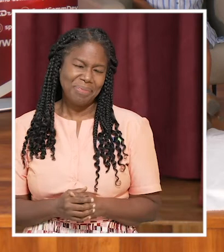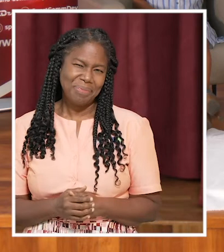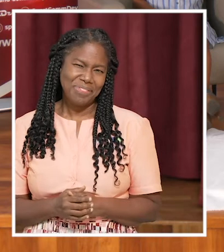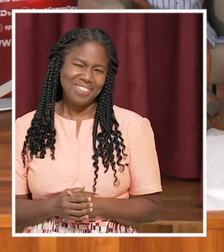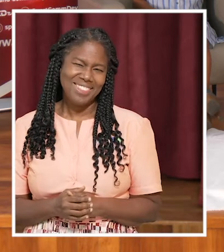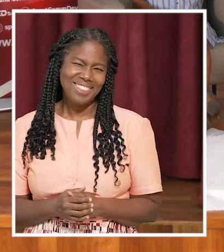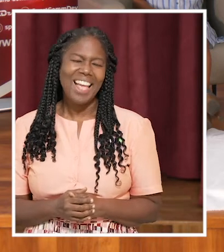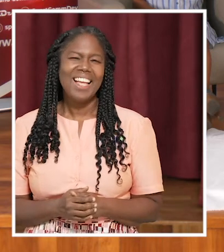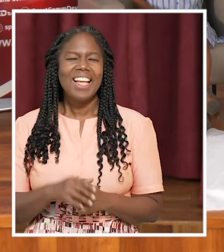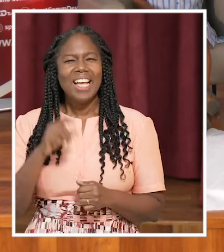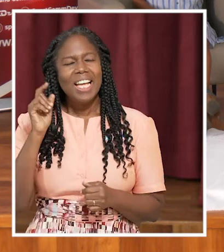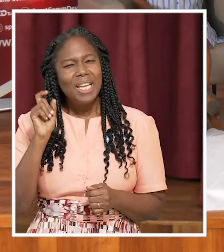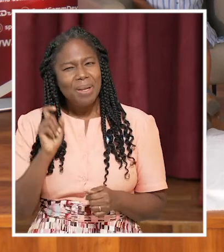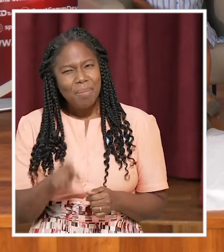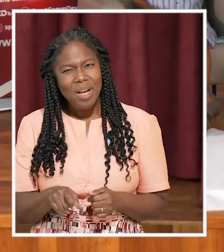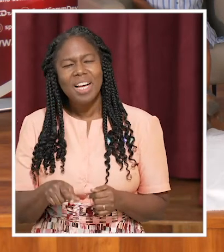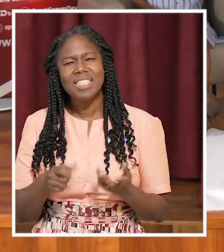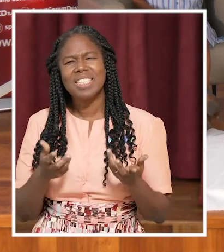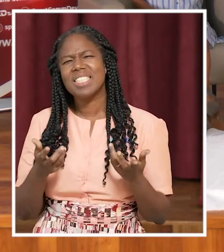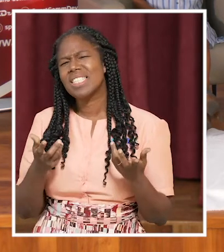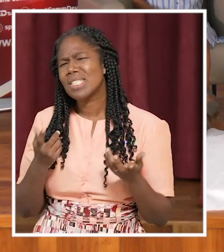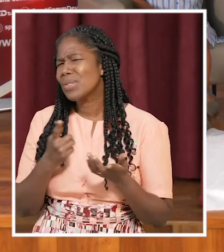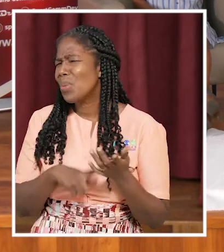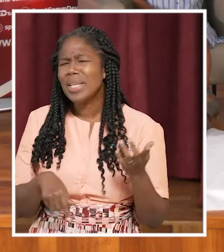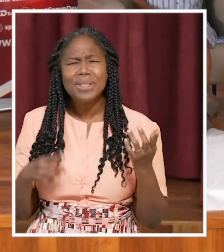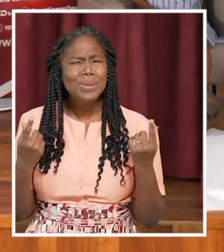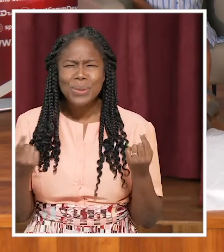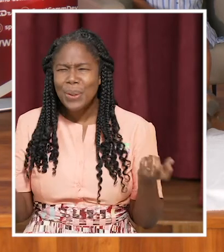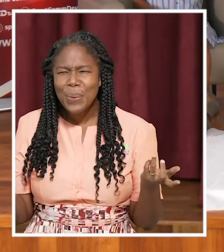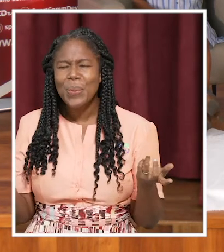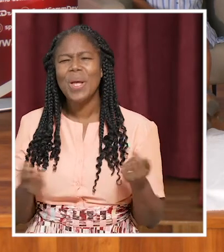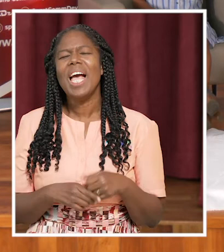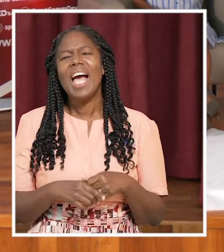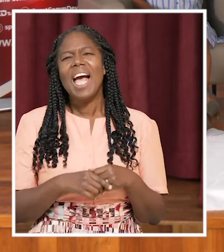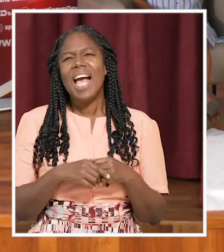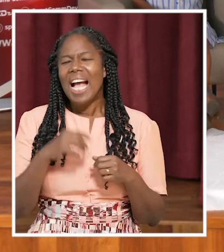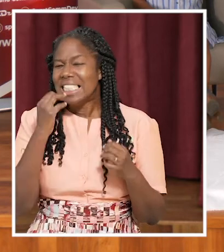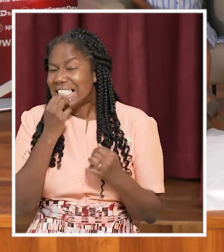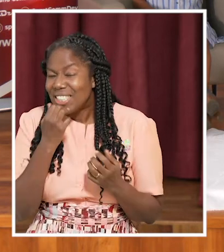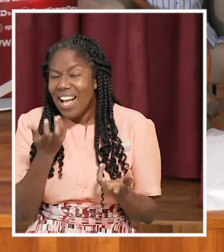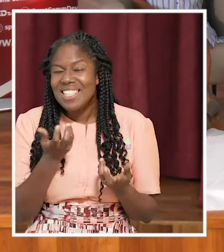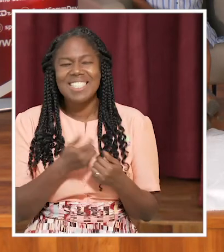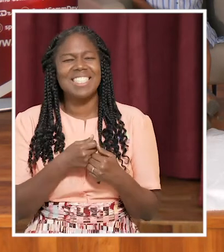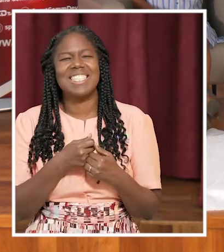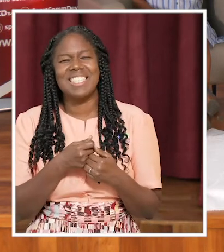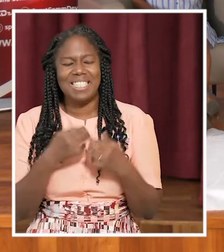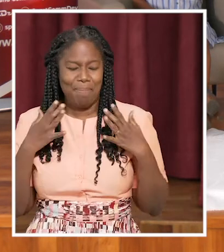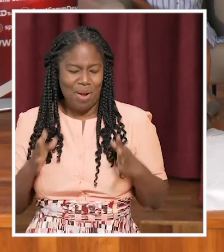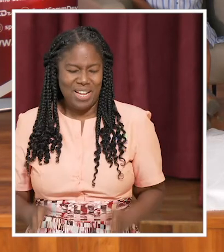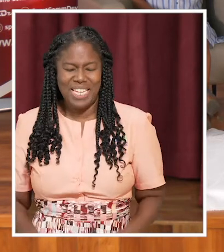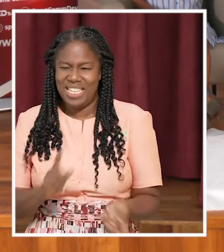you speak to someone who you never spoke to before, whatever the case may be, will give you that anxiety mentally would result in physical changes in your